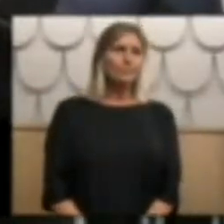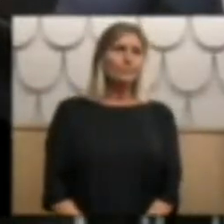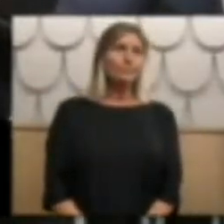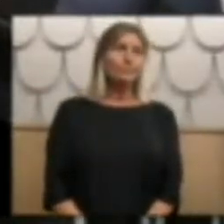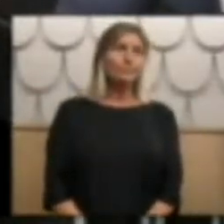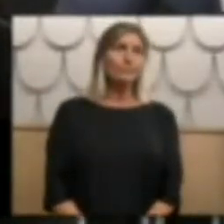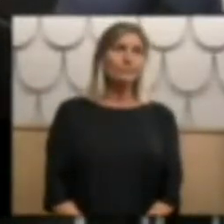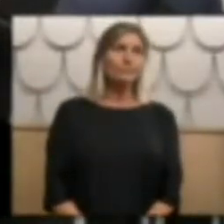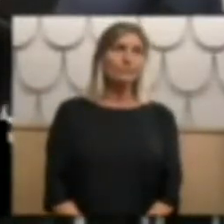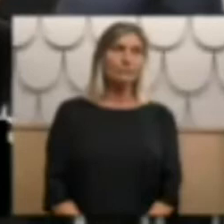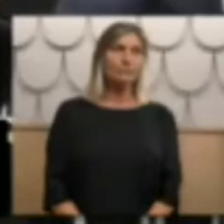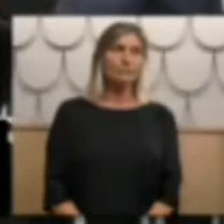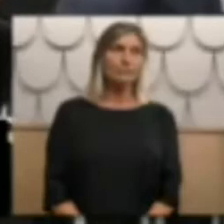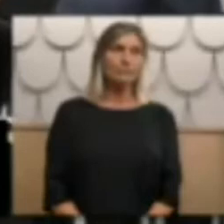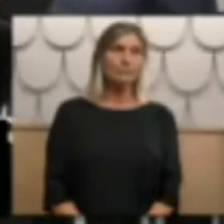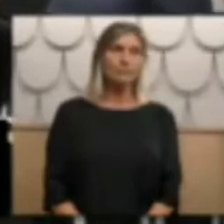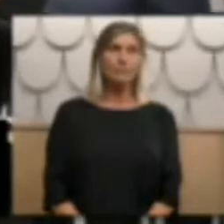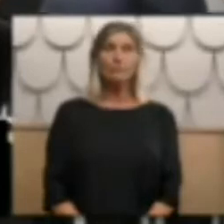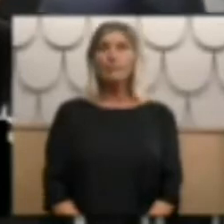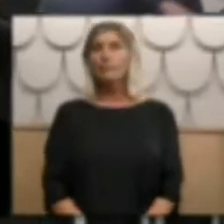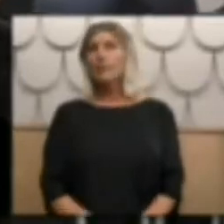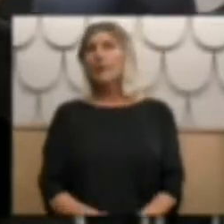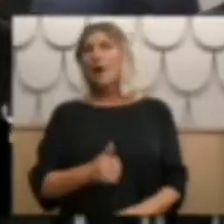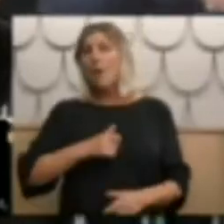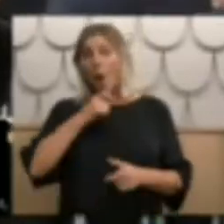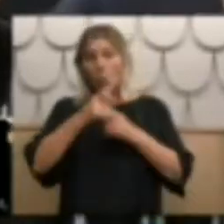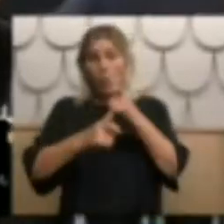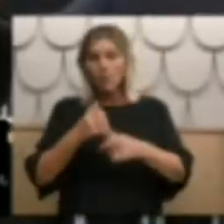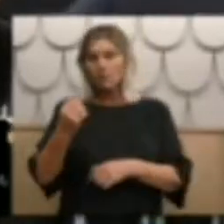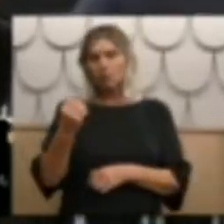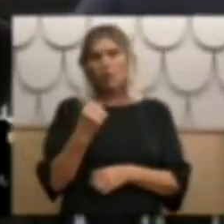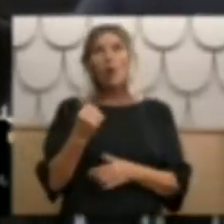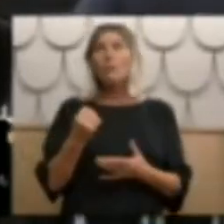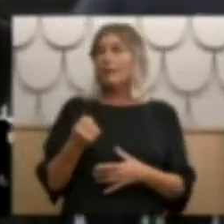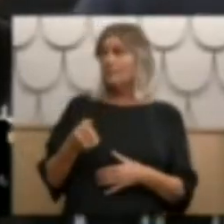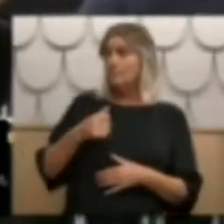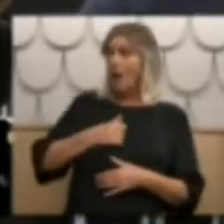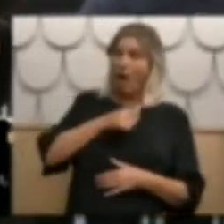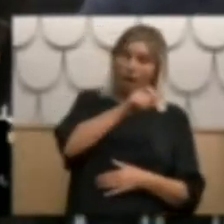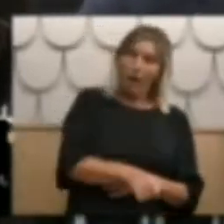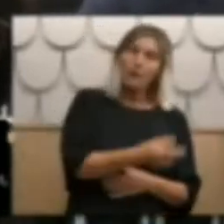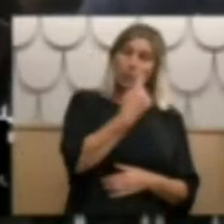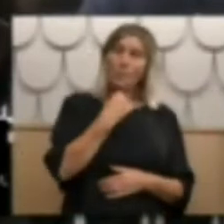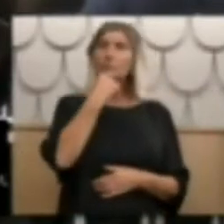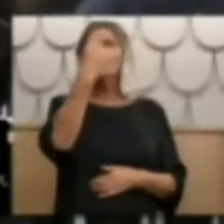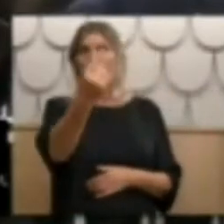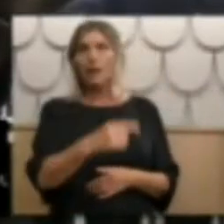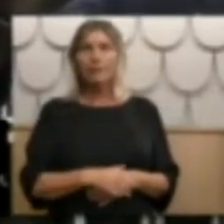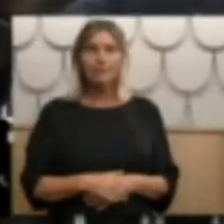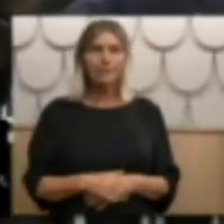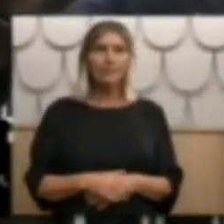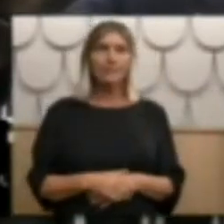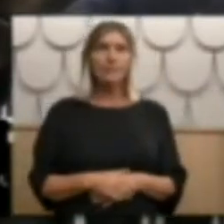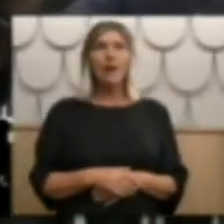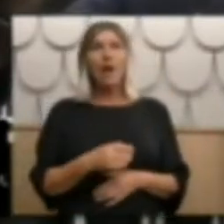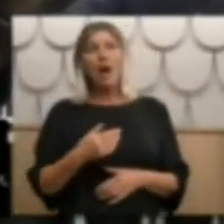Now, this may seem a strong submission to make, but it is on instructions. It's submitted that no one who has